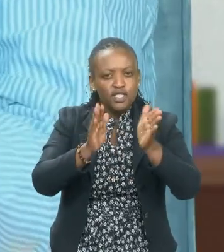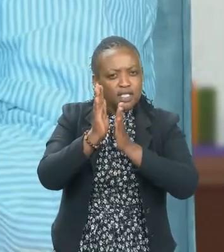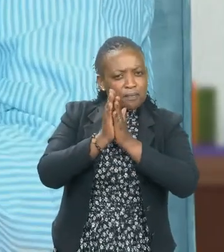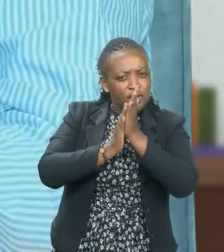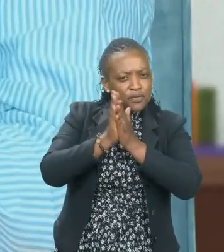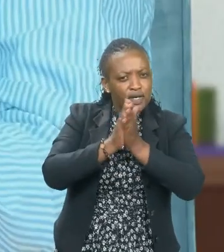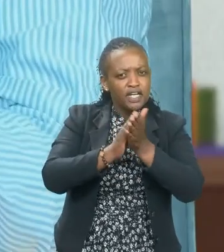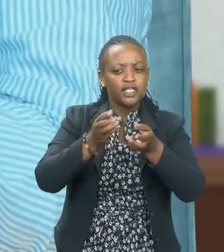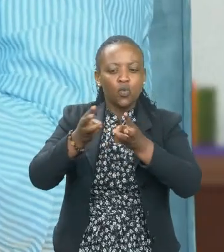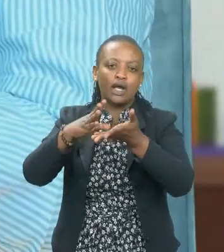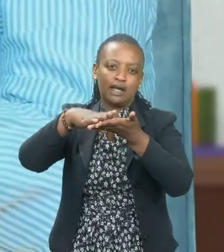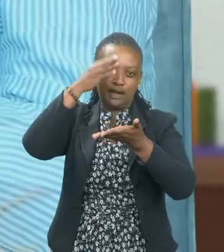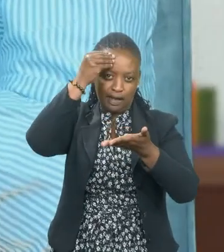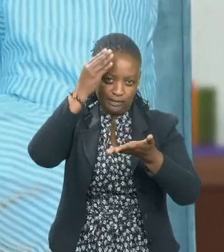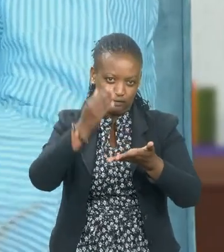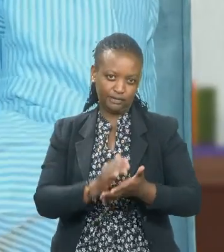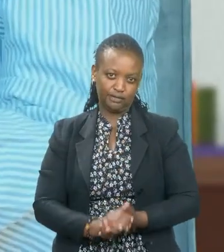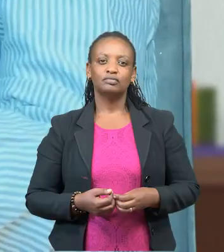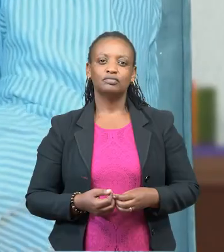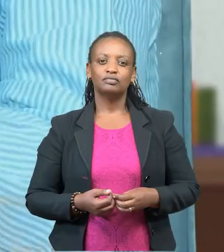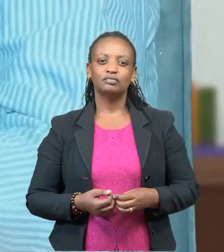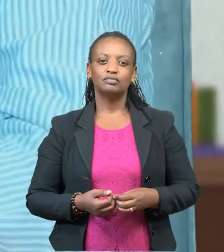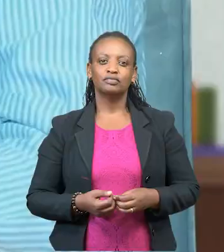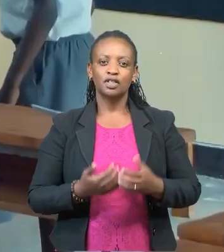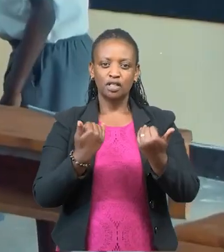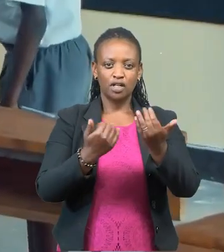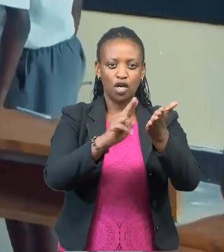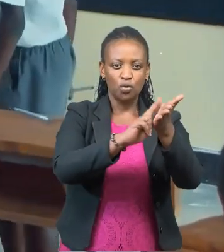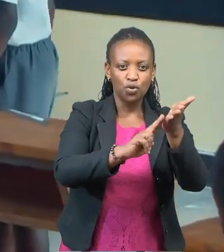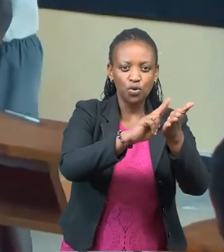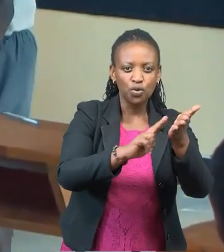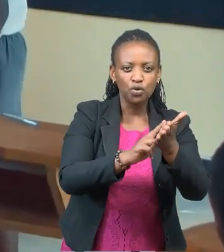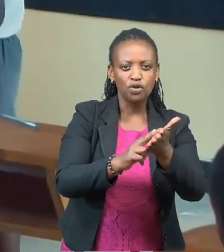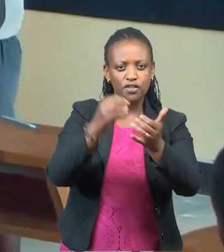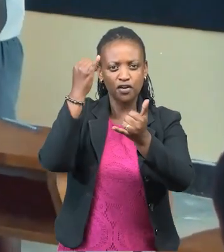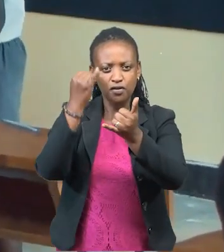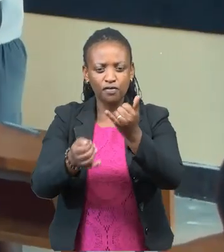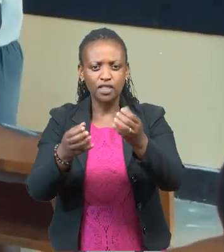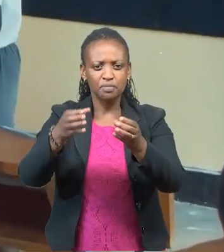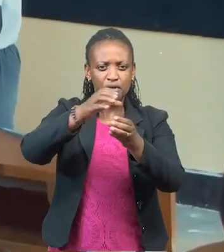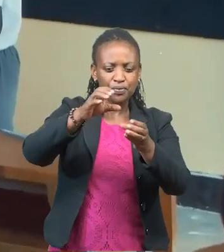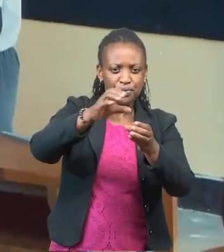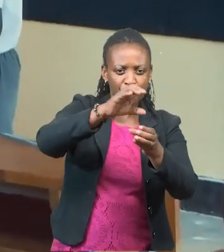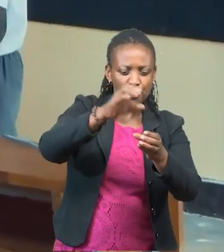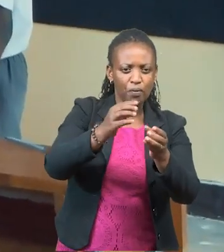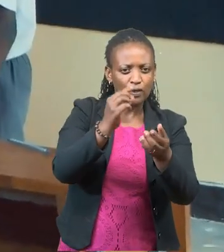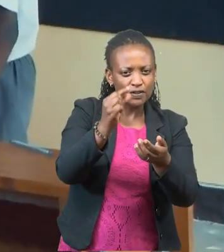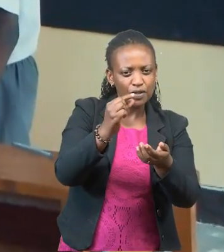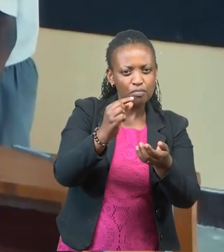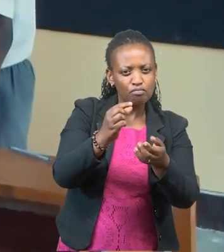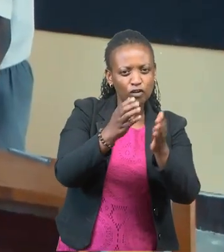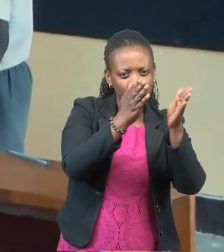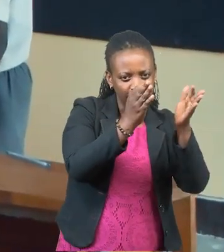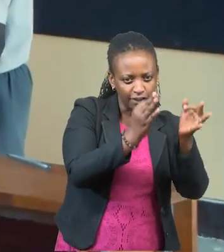same pace and the students are motivated in the learning. We are going to use a funnel to